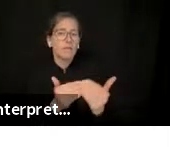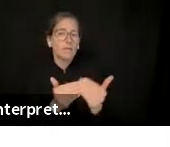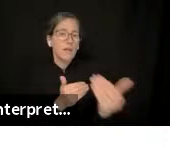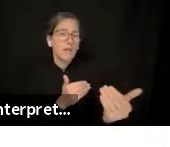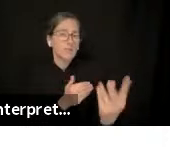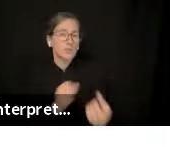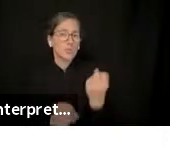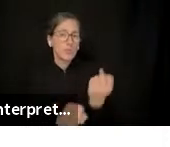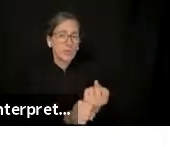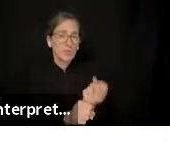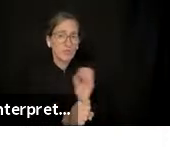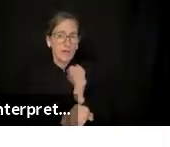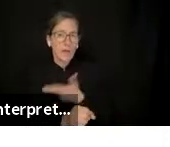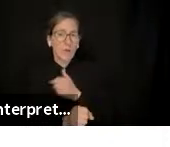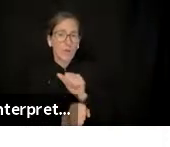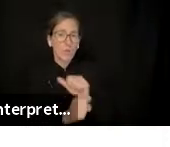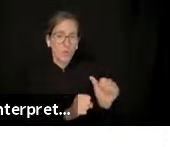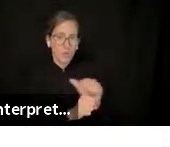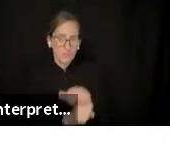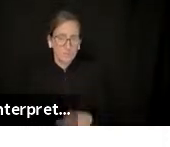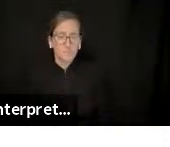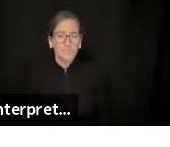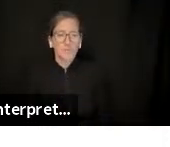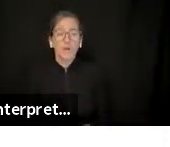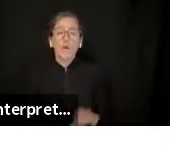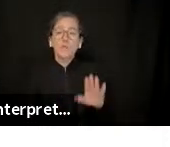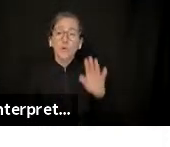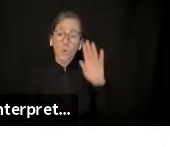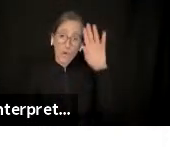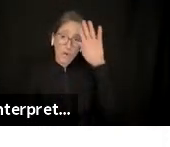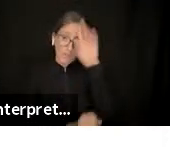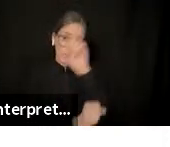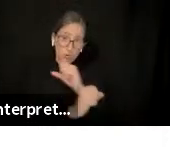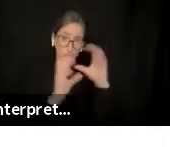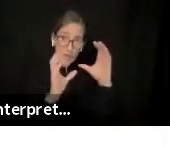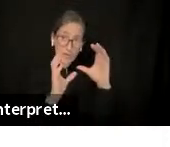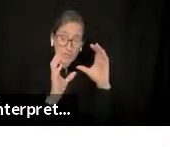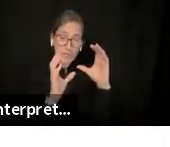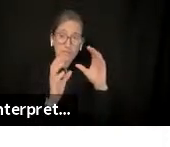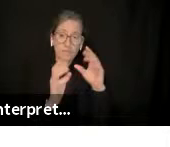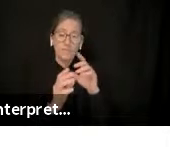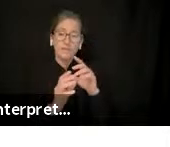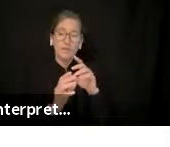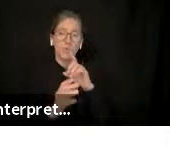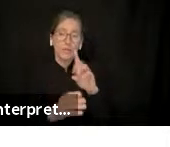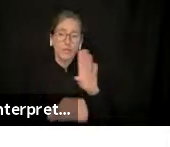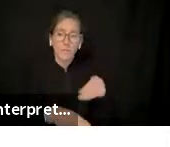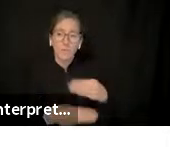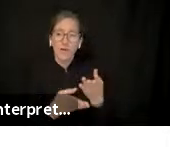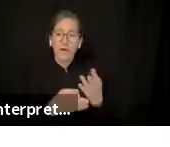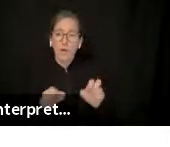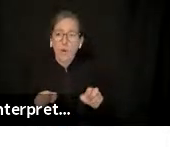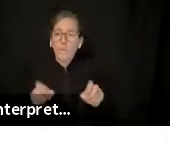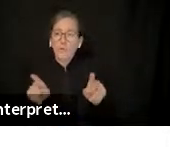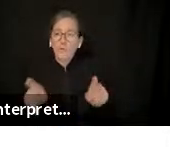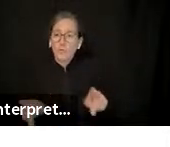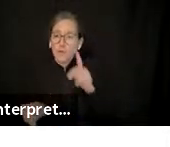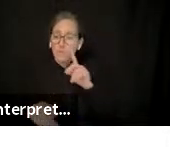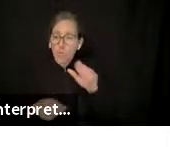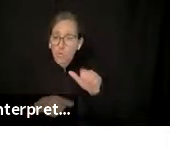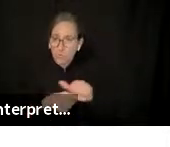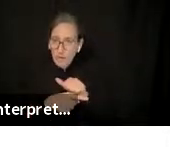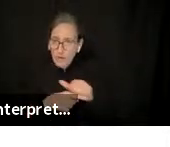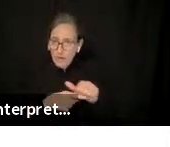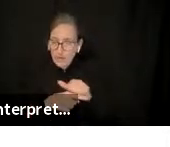Those strategies really created an opportunity for training to be a